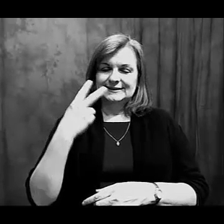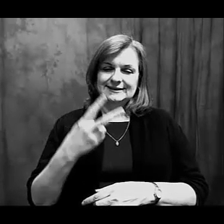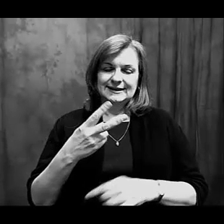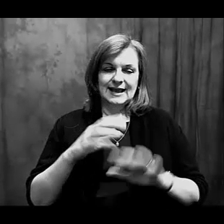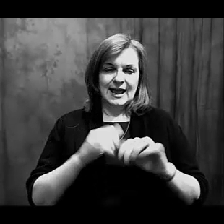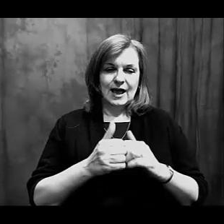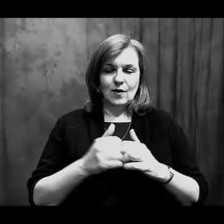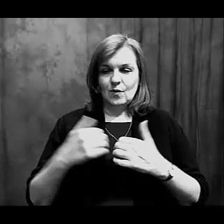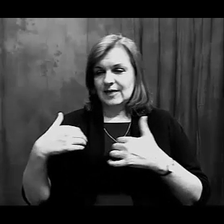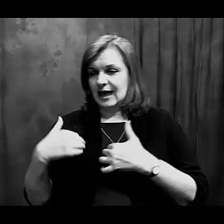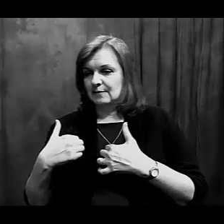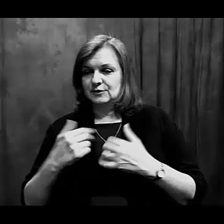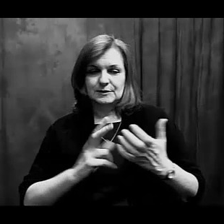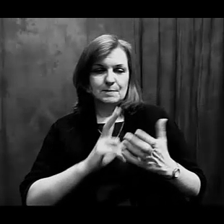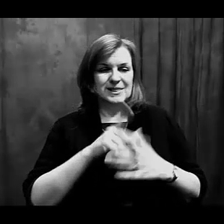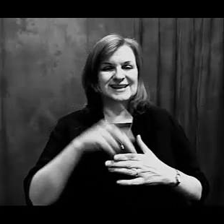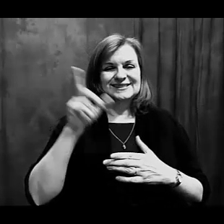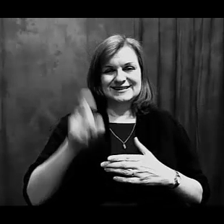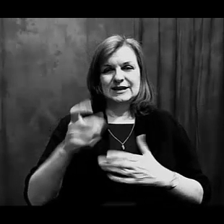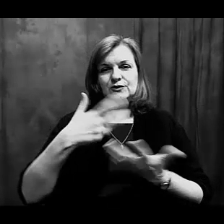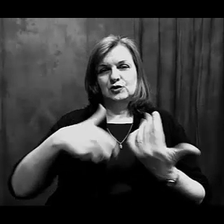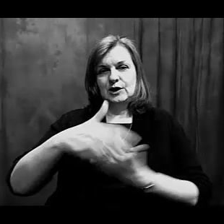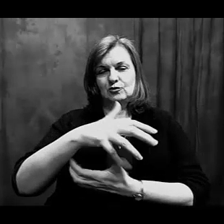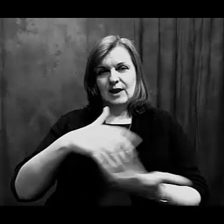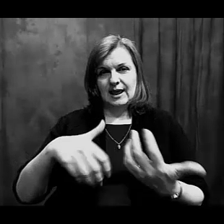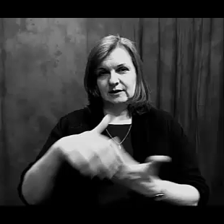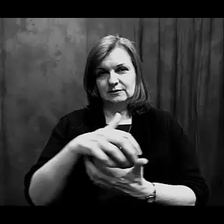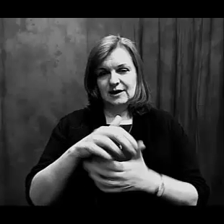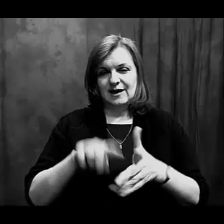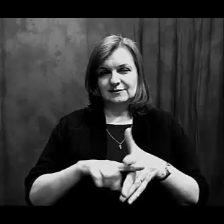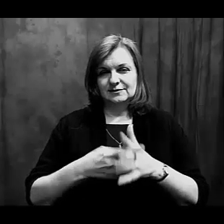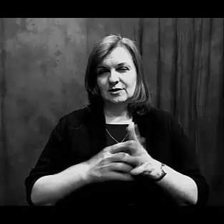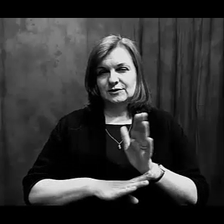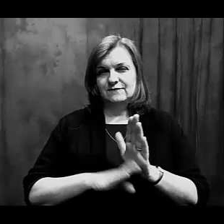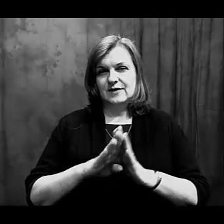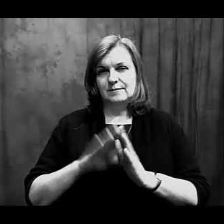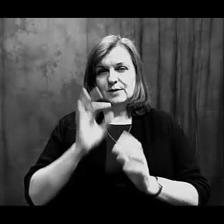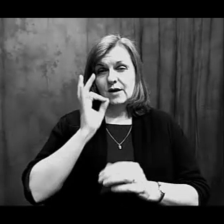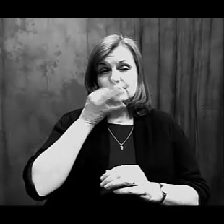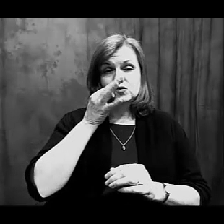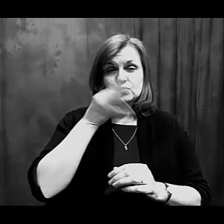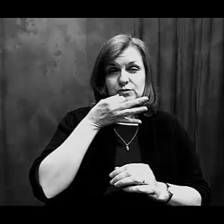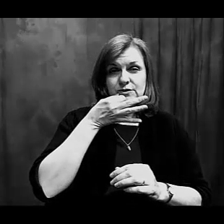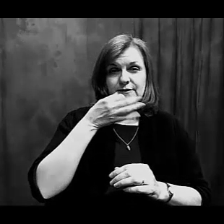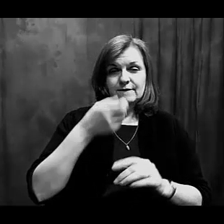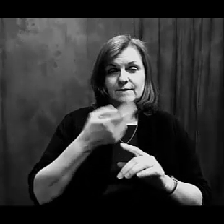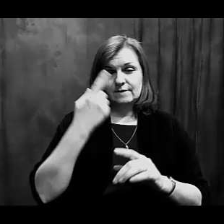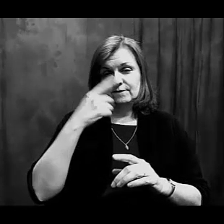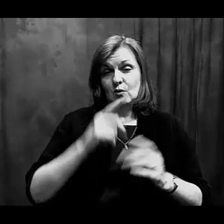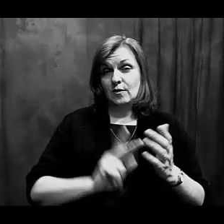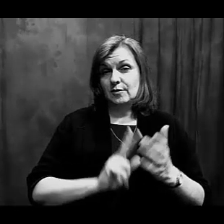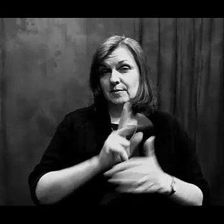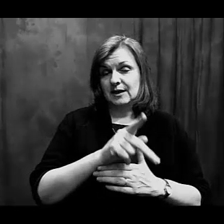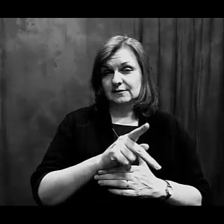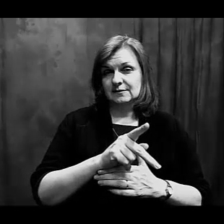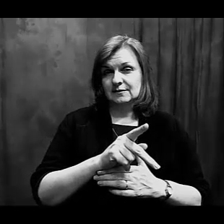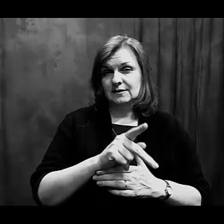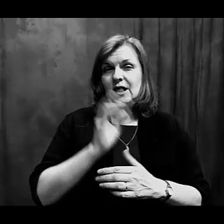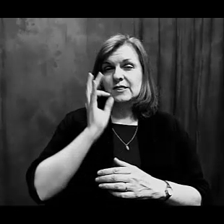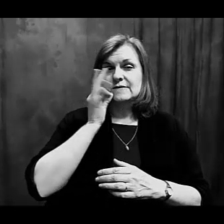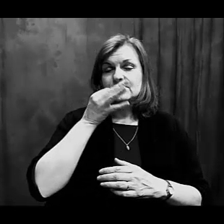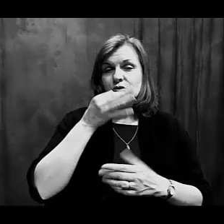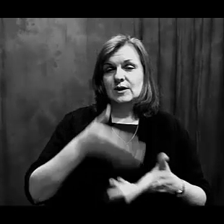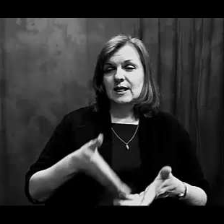the need for the plants and animals to interact and start developing these fruit structures